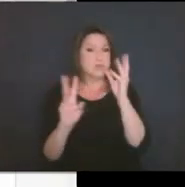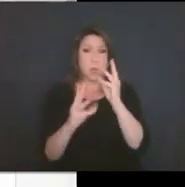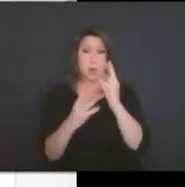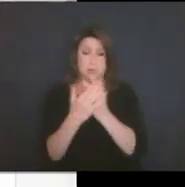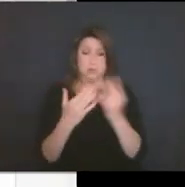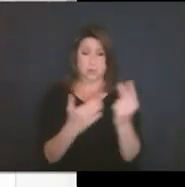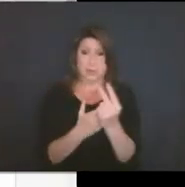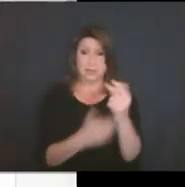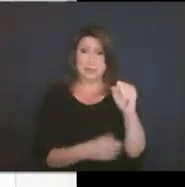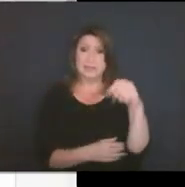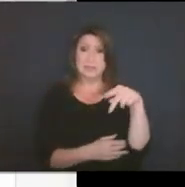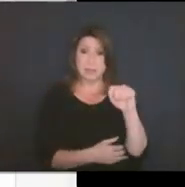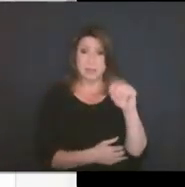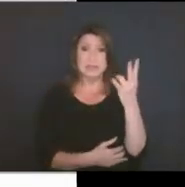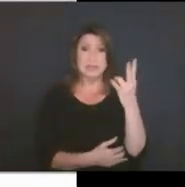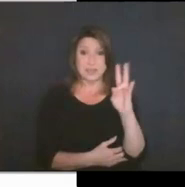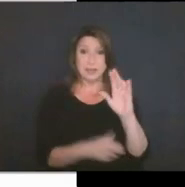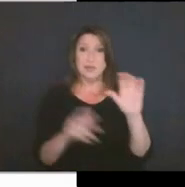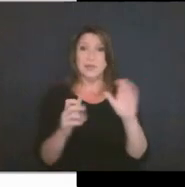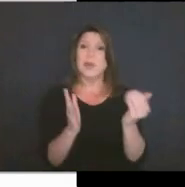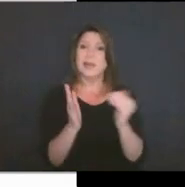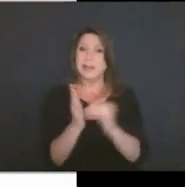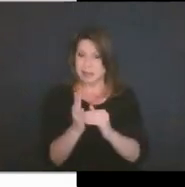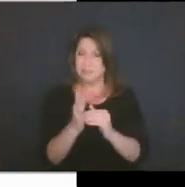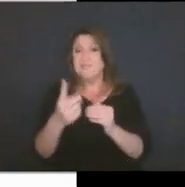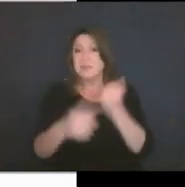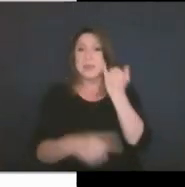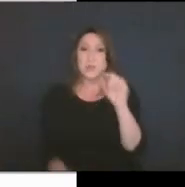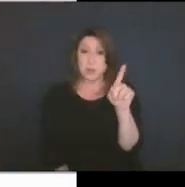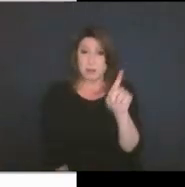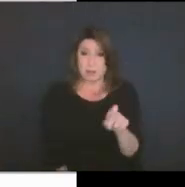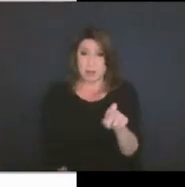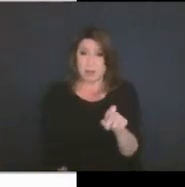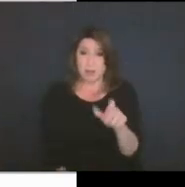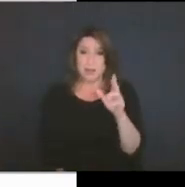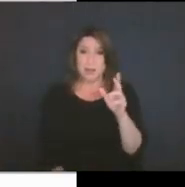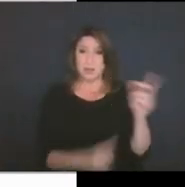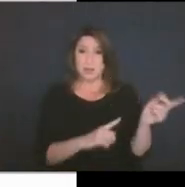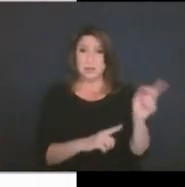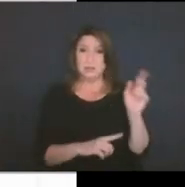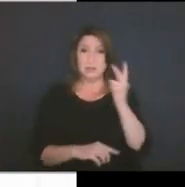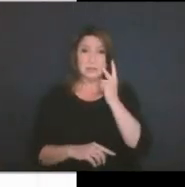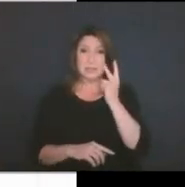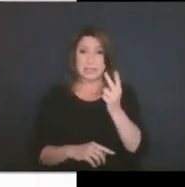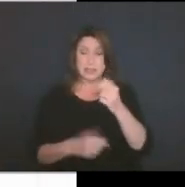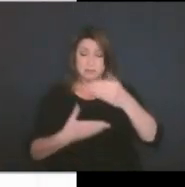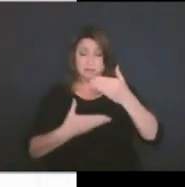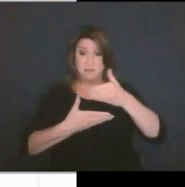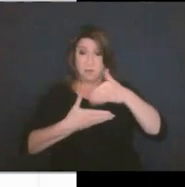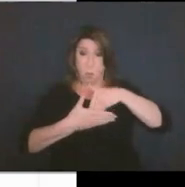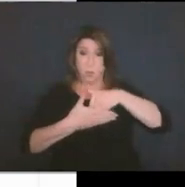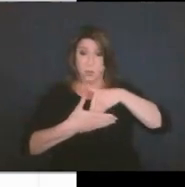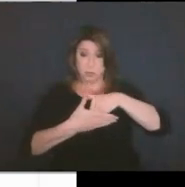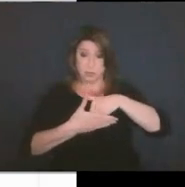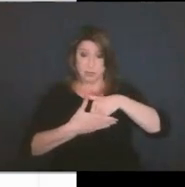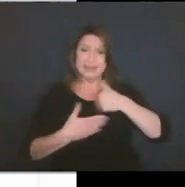September 17th. So if you click on this, it will take you to the folder that I have